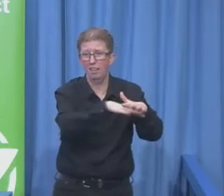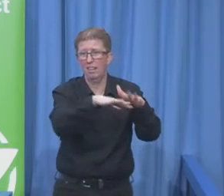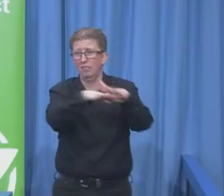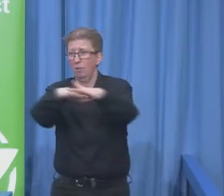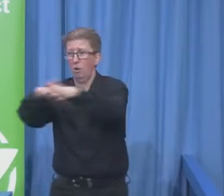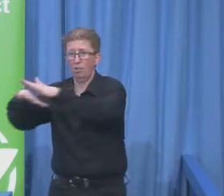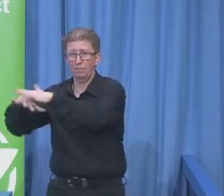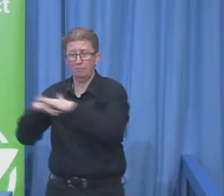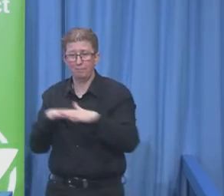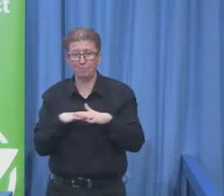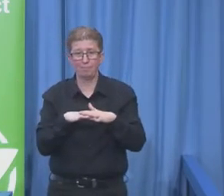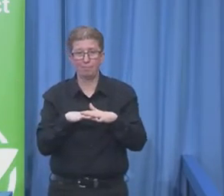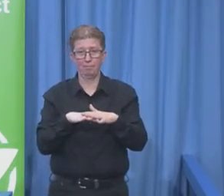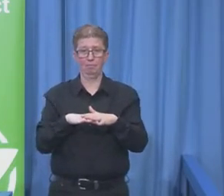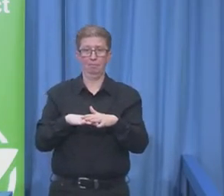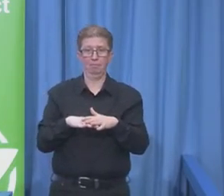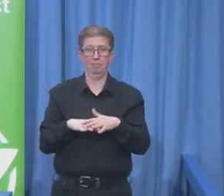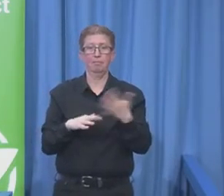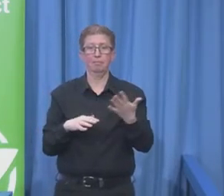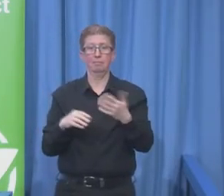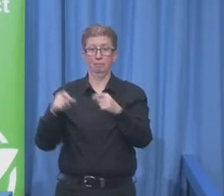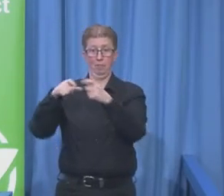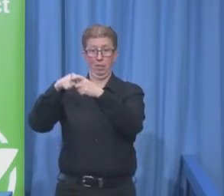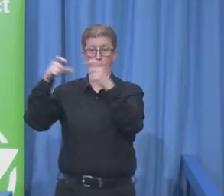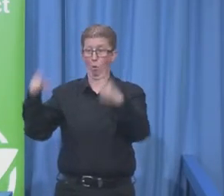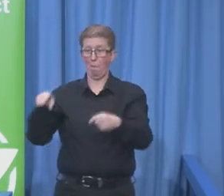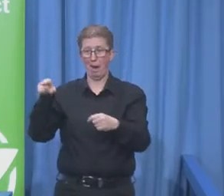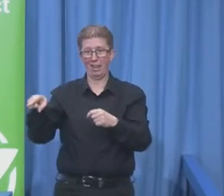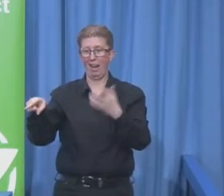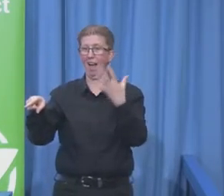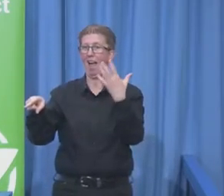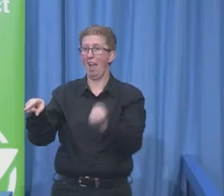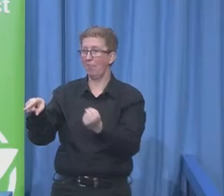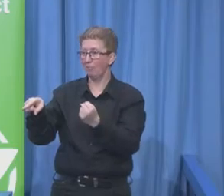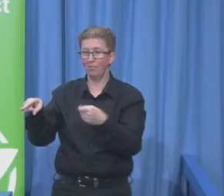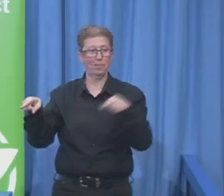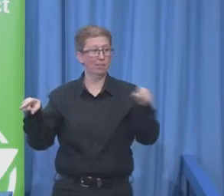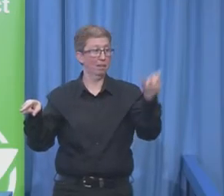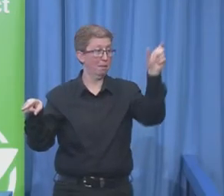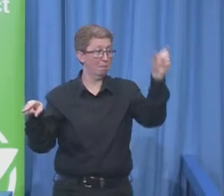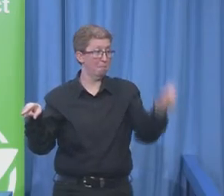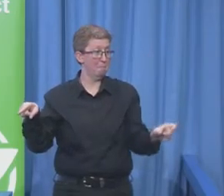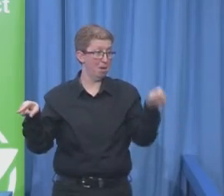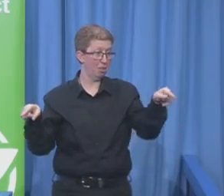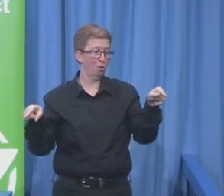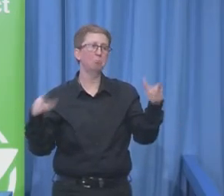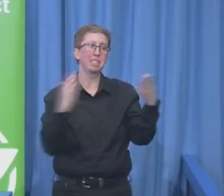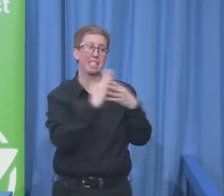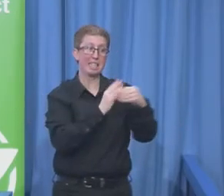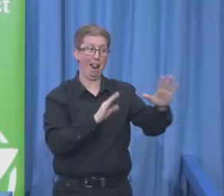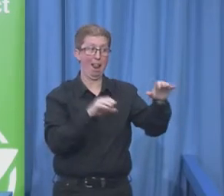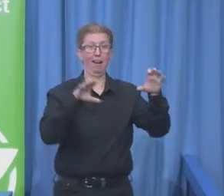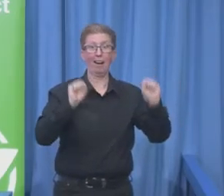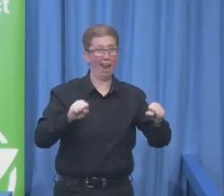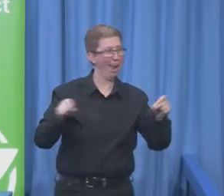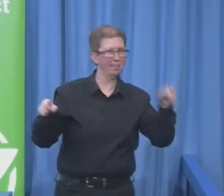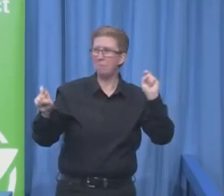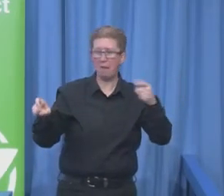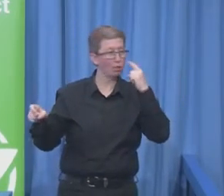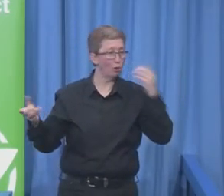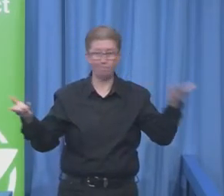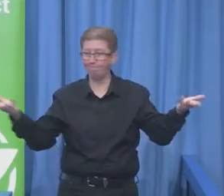an inclusive ecosystem. It's not just about eliminating the differences, but how to integrate with